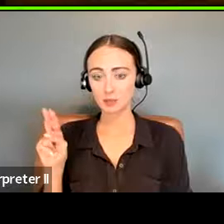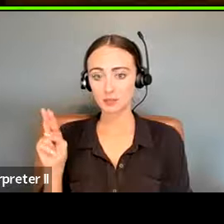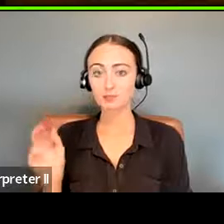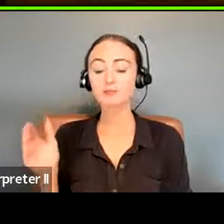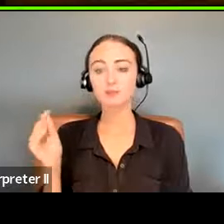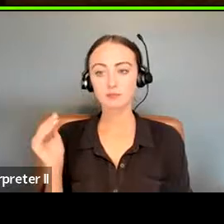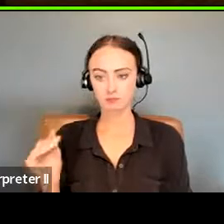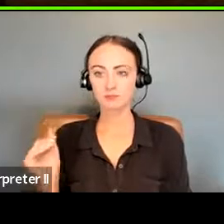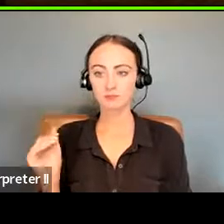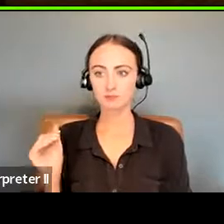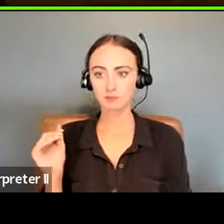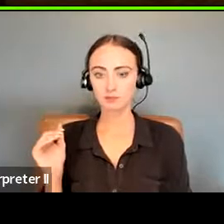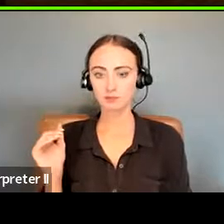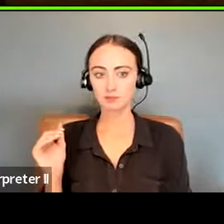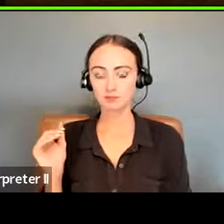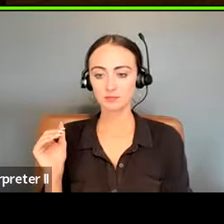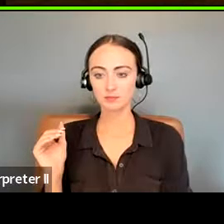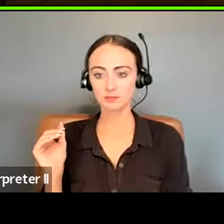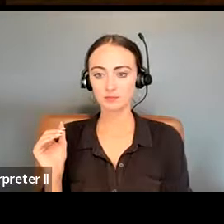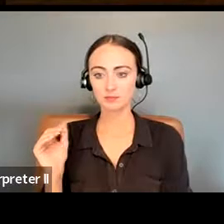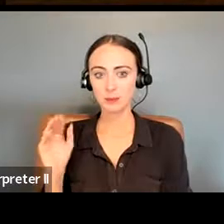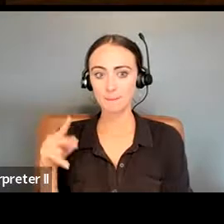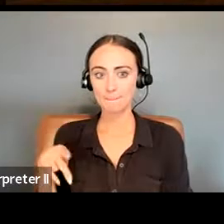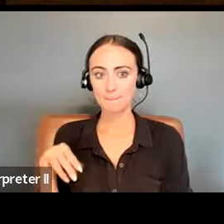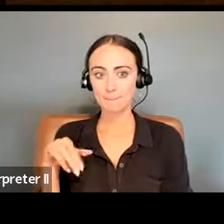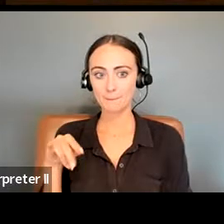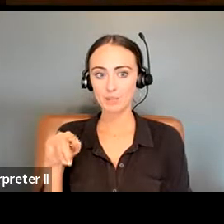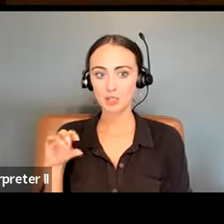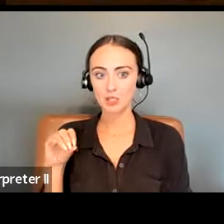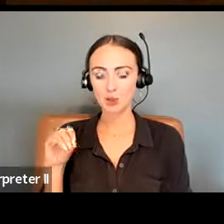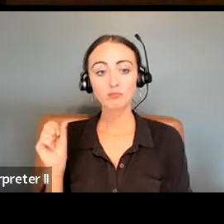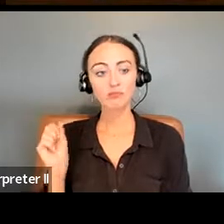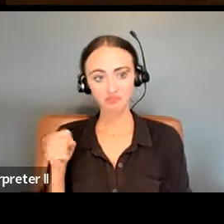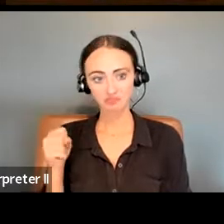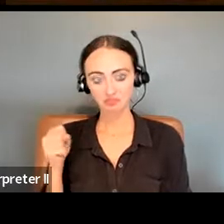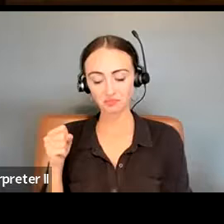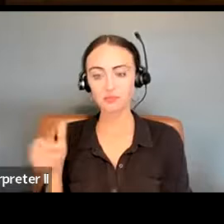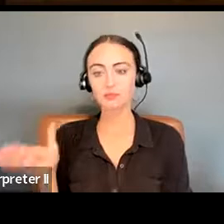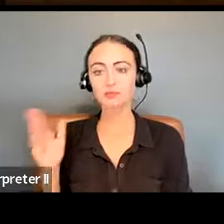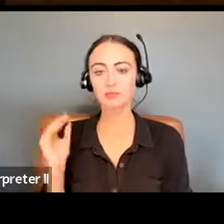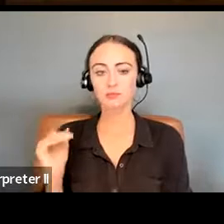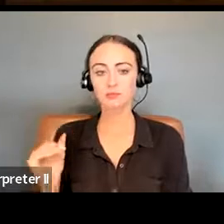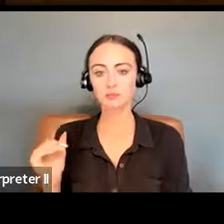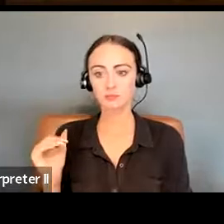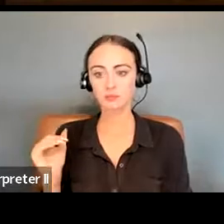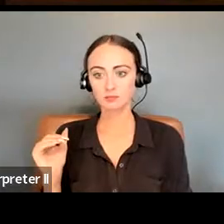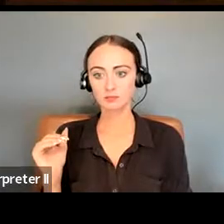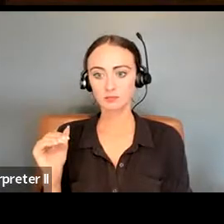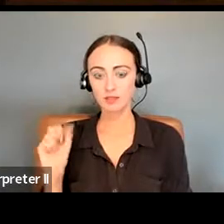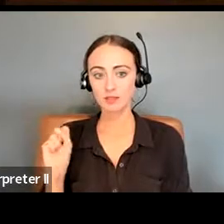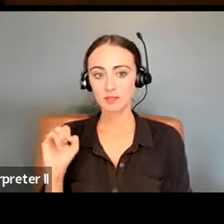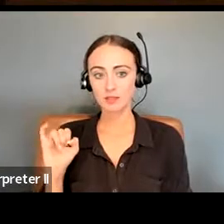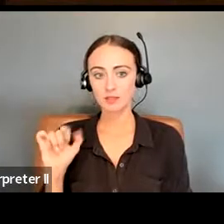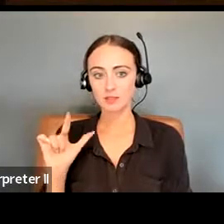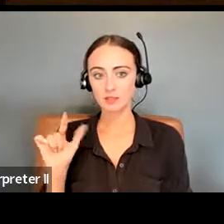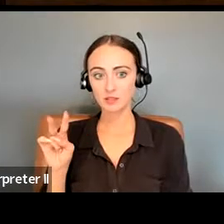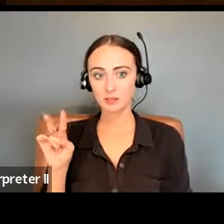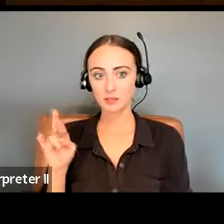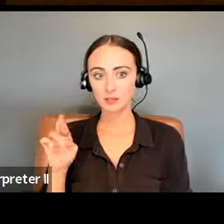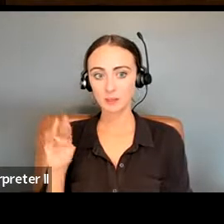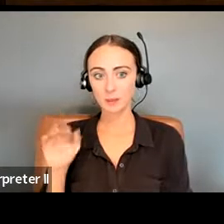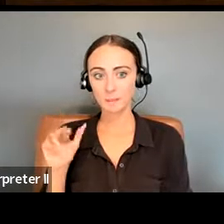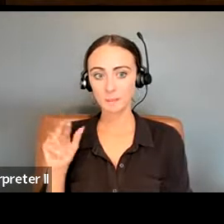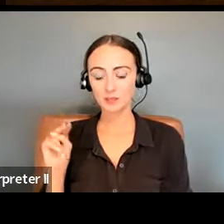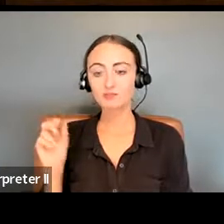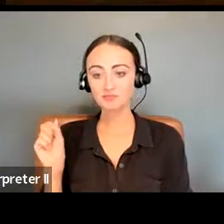Yes. Councilmember Nadeau votes yes. Councilmember Pinto, Yes. Councilmember Pinto votes yes. Councilmember Silverman,